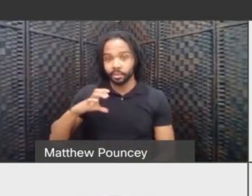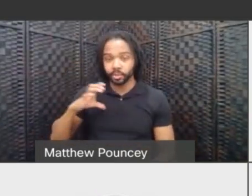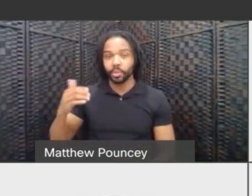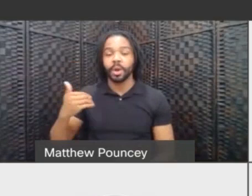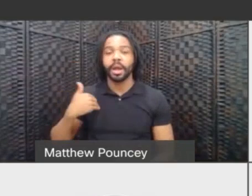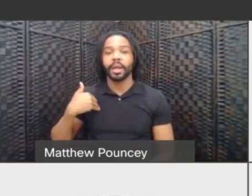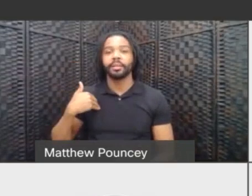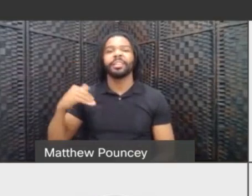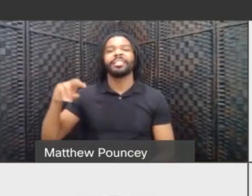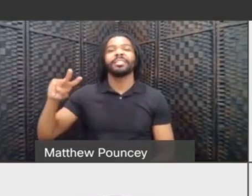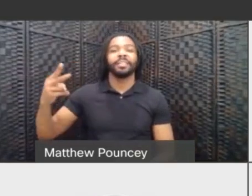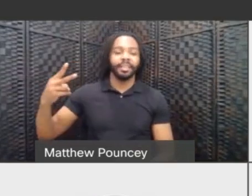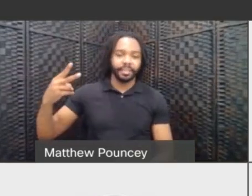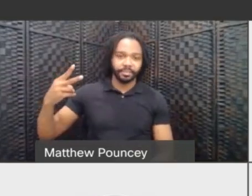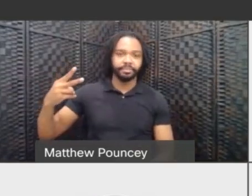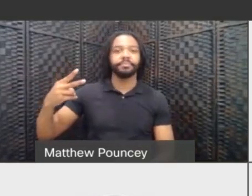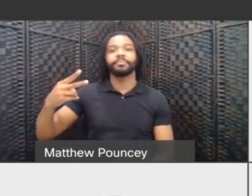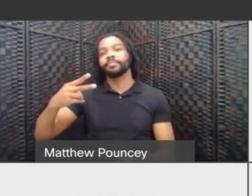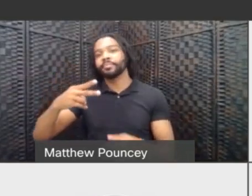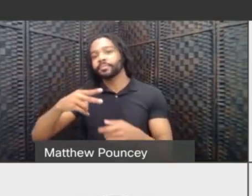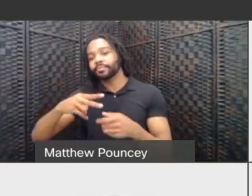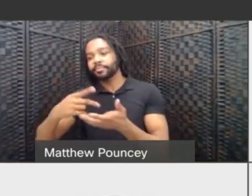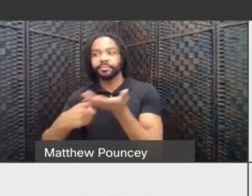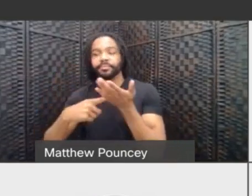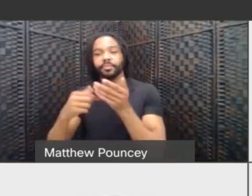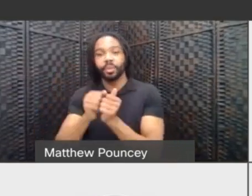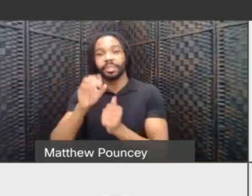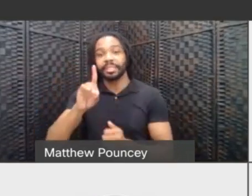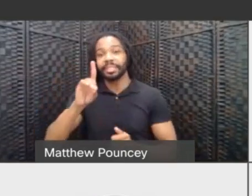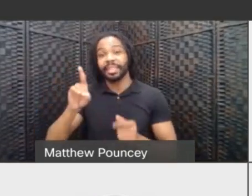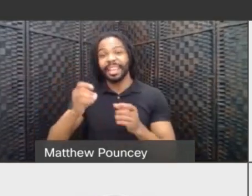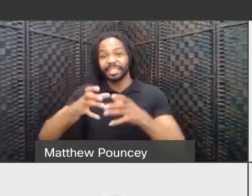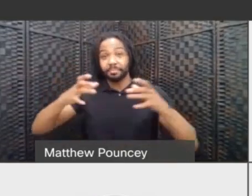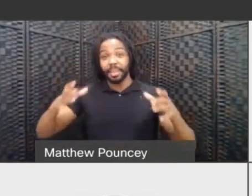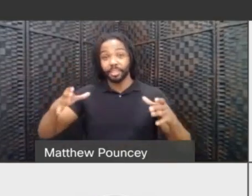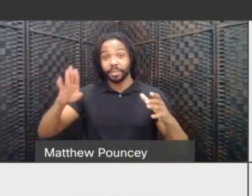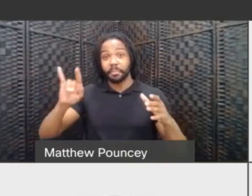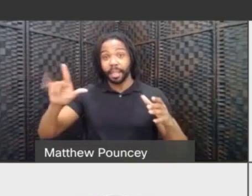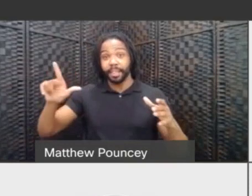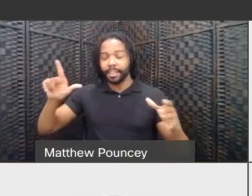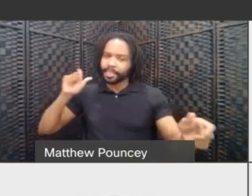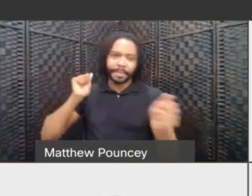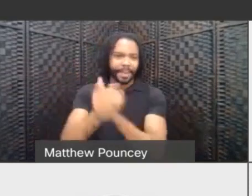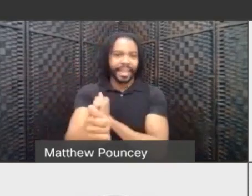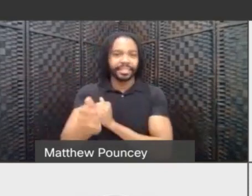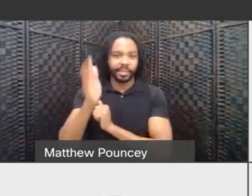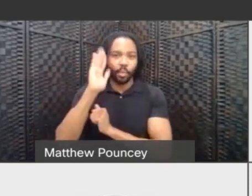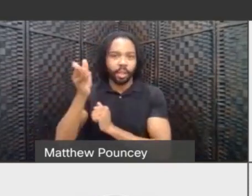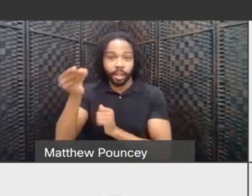second reading on the DD expansion bill, and it was passed. And so this will now come to the